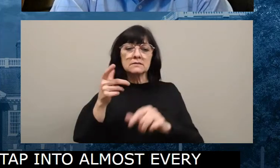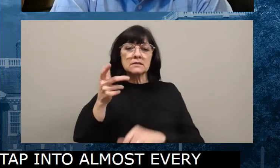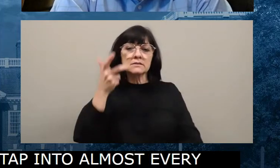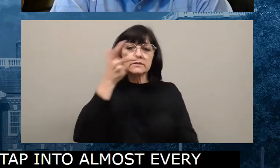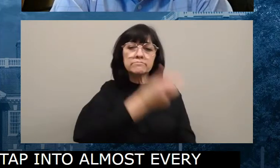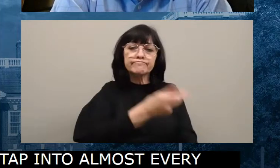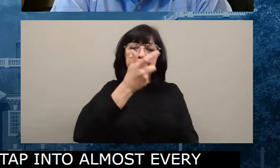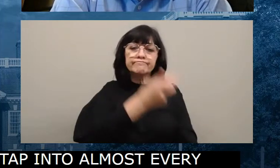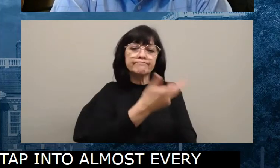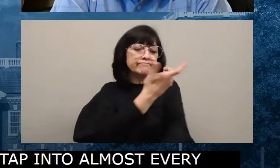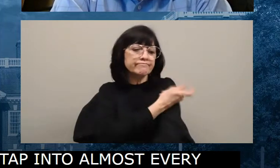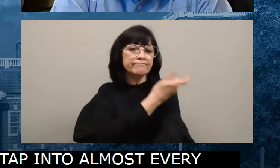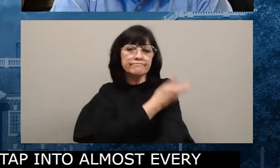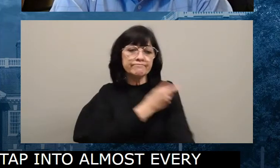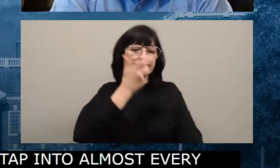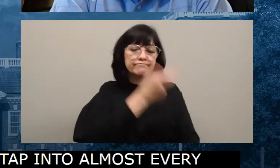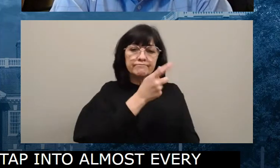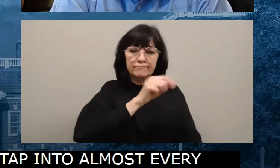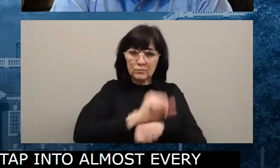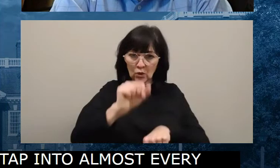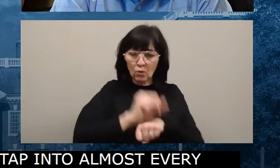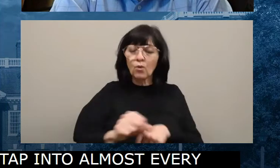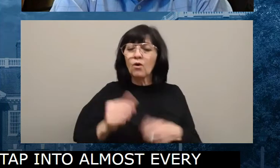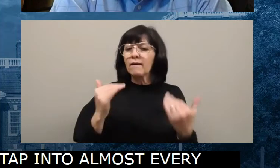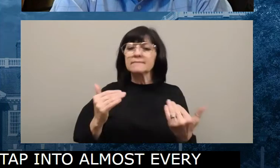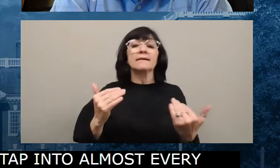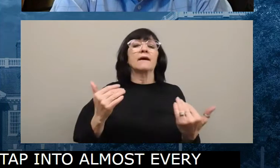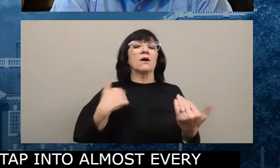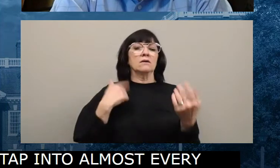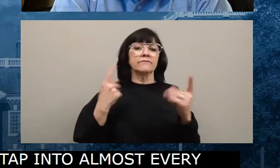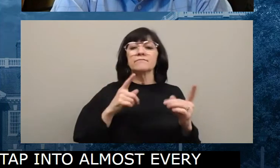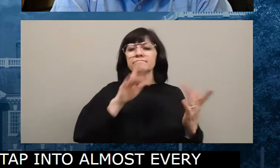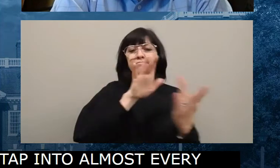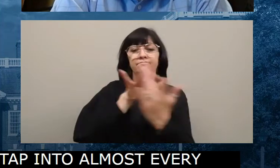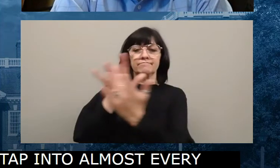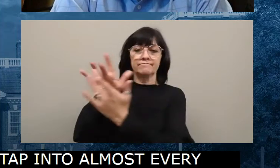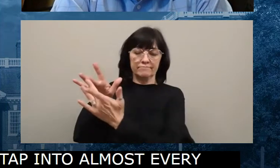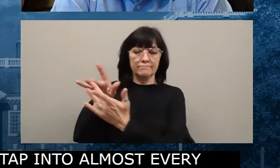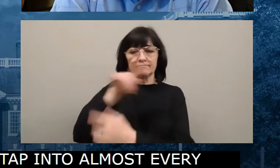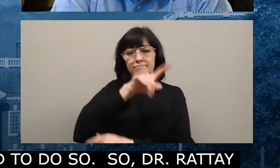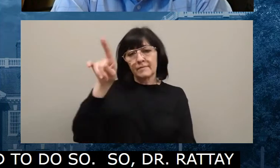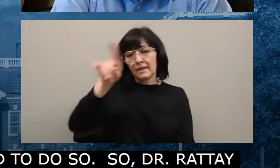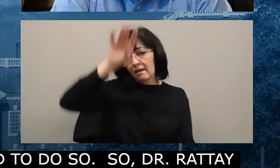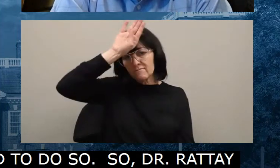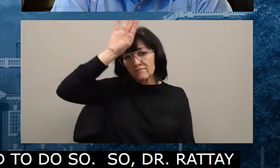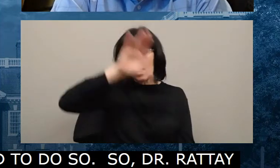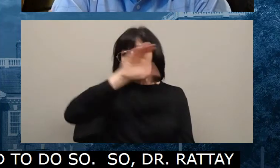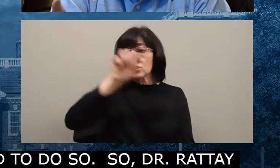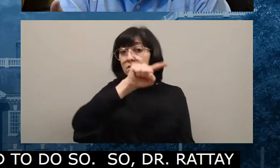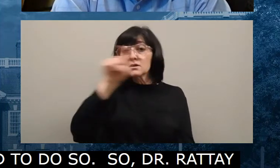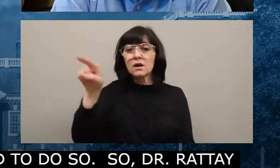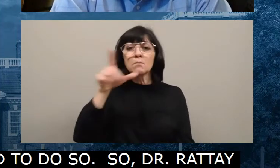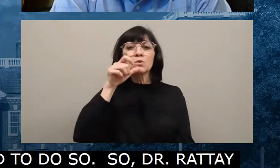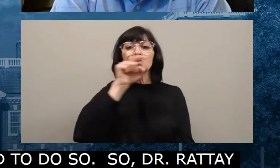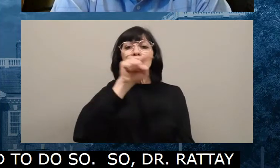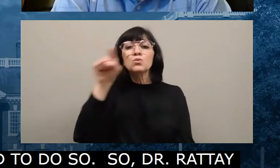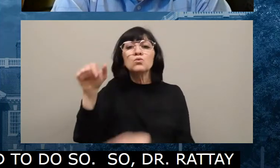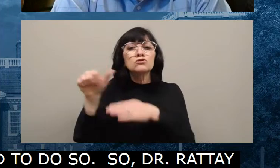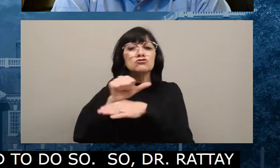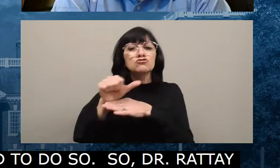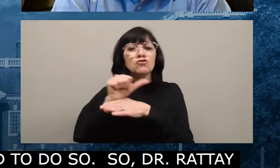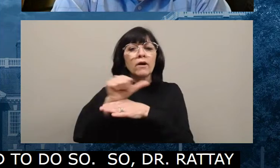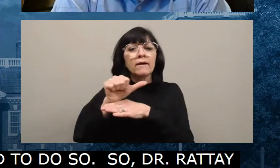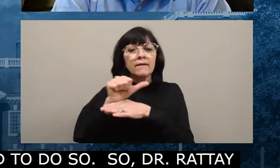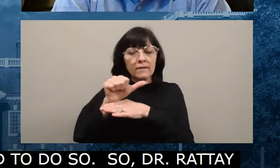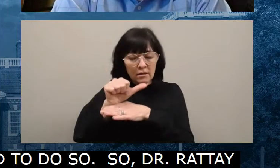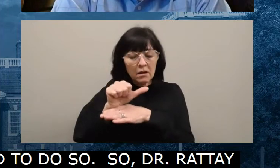companies and the hospitals across the state, to administer vaccines on site as long as there's somebody of higher medical authority